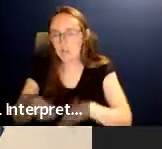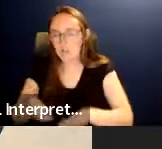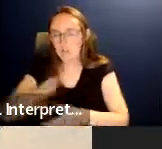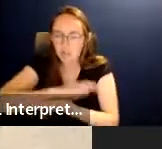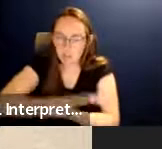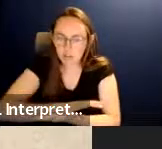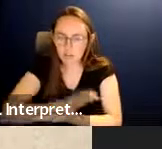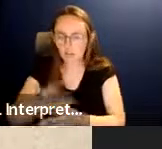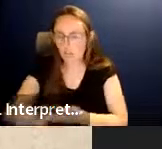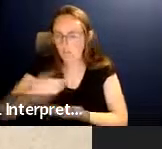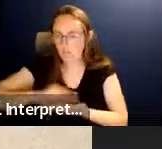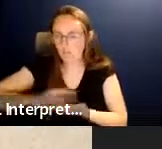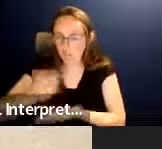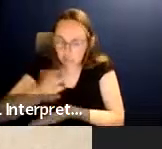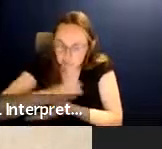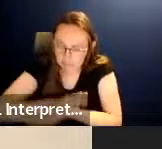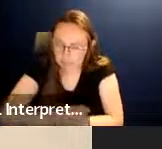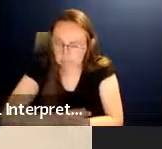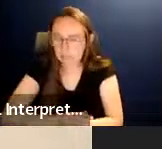time, straight down.